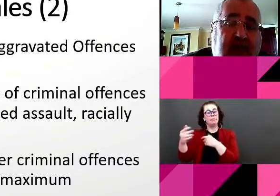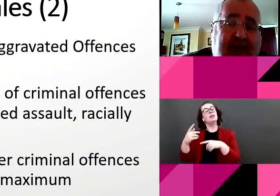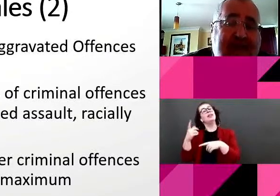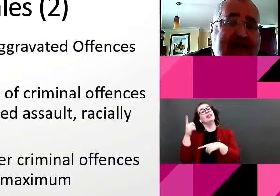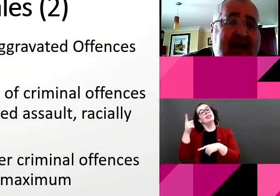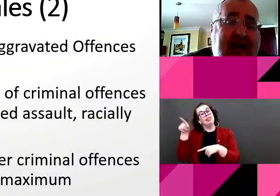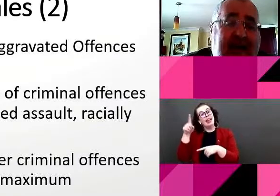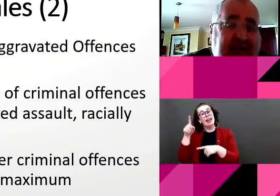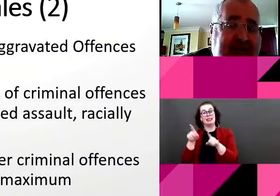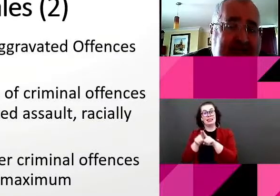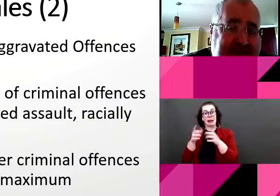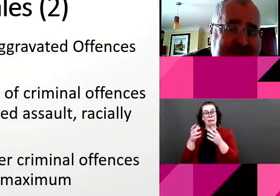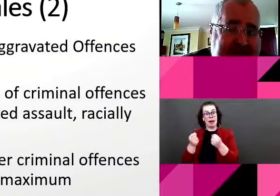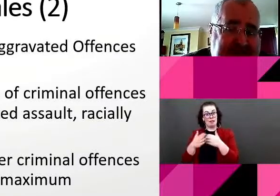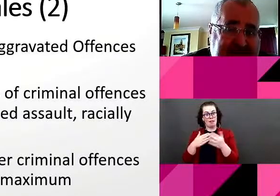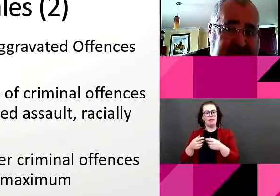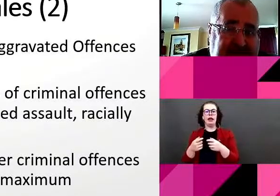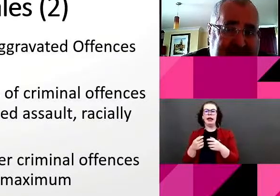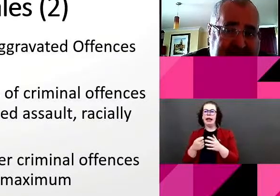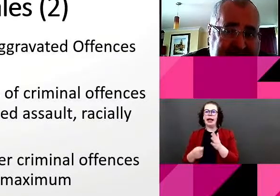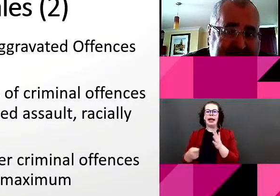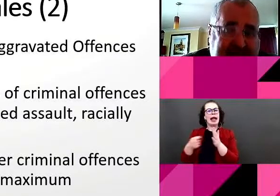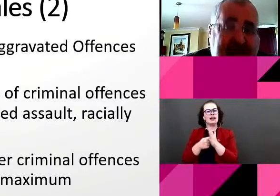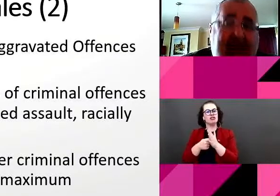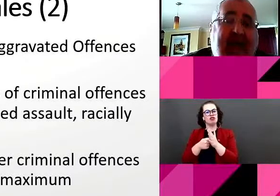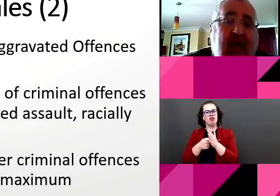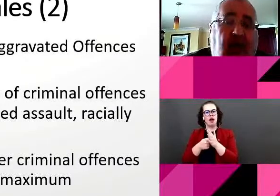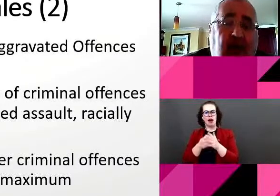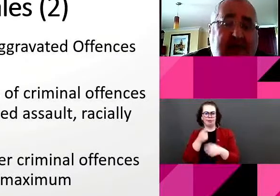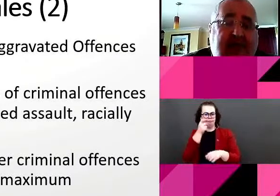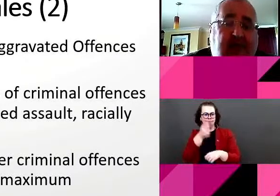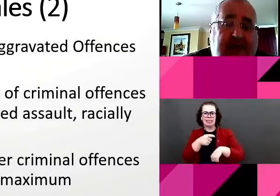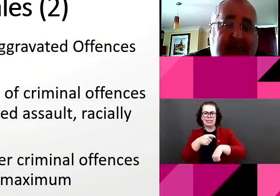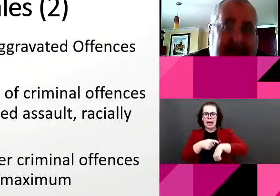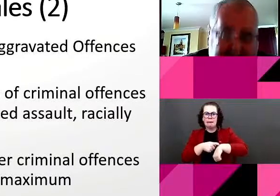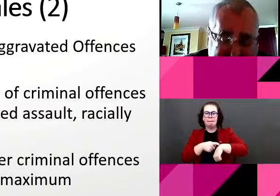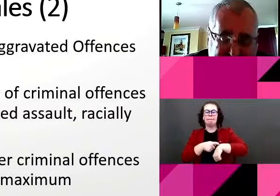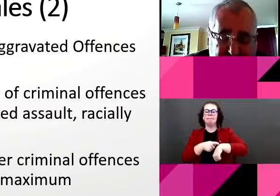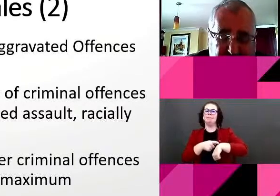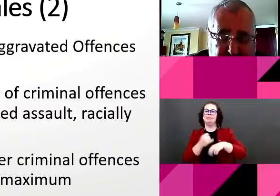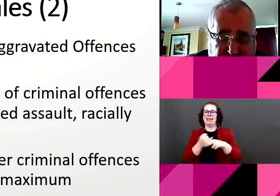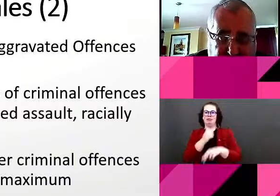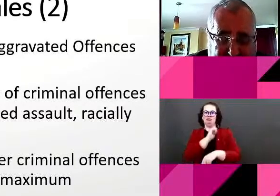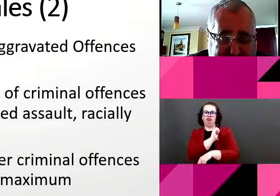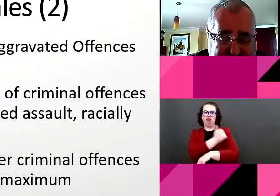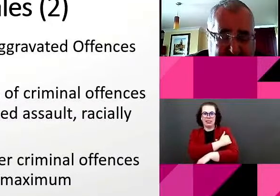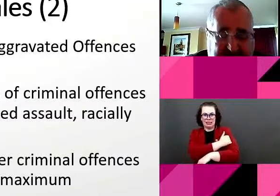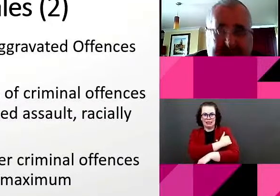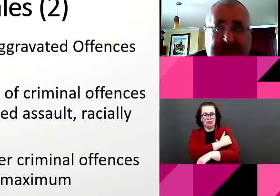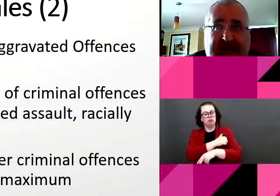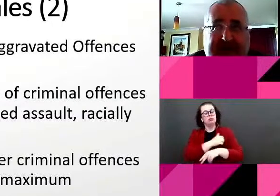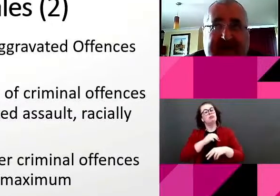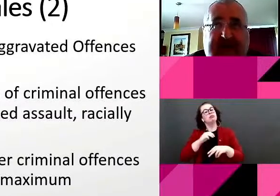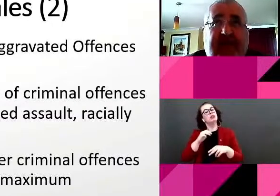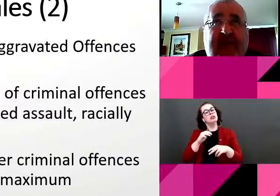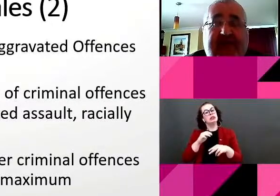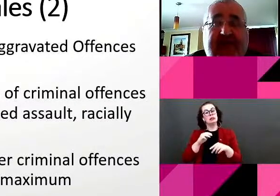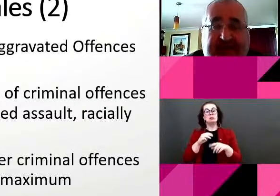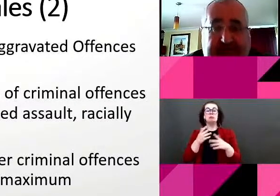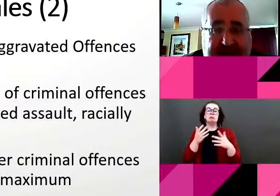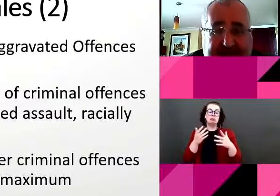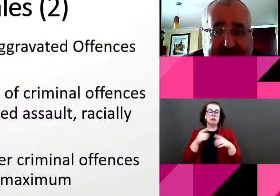all crimes outside that specified list, and also applies to crimes on the basis